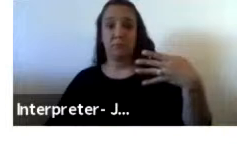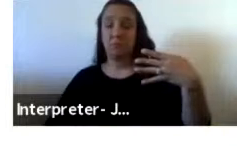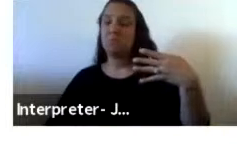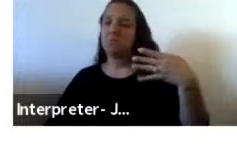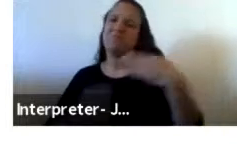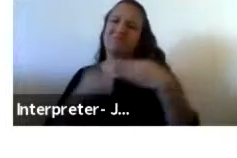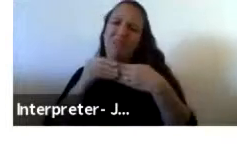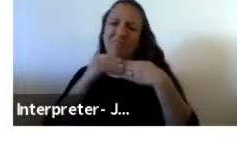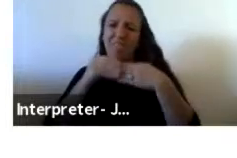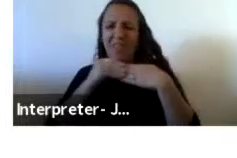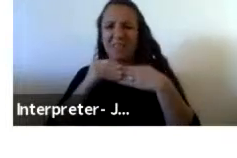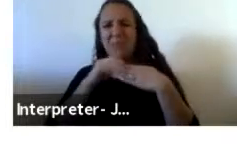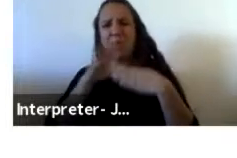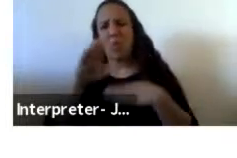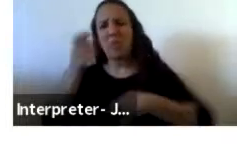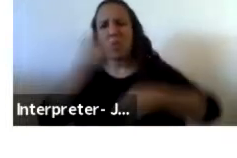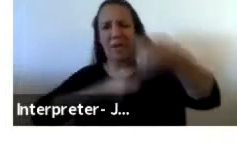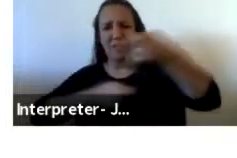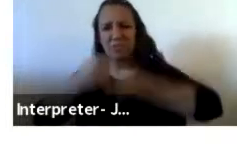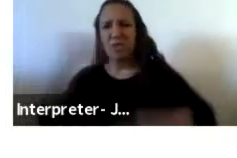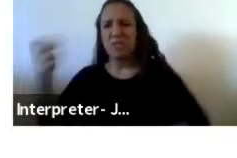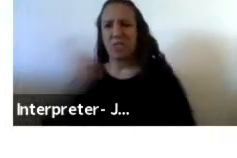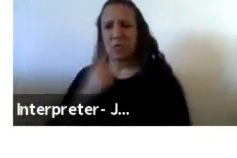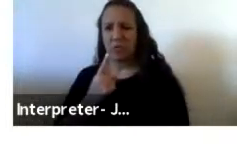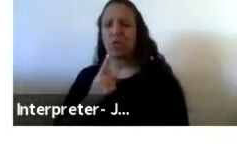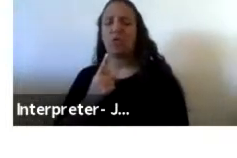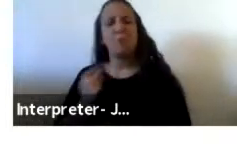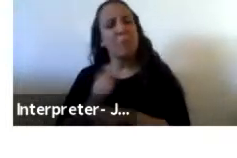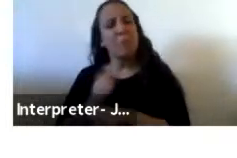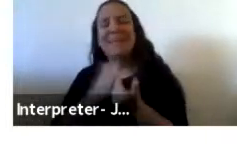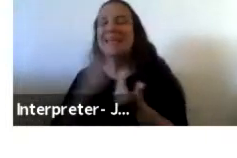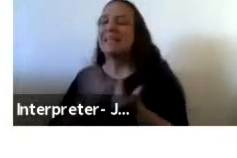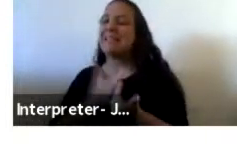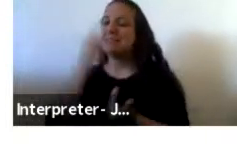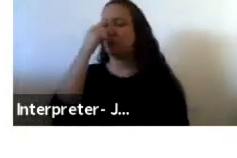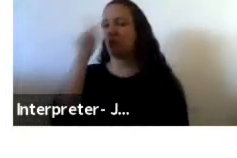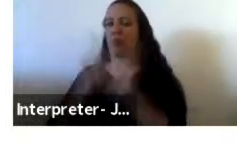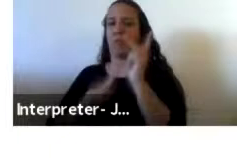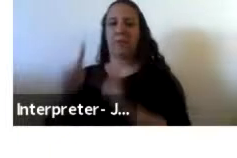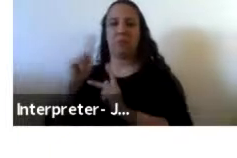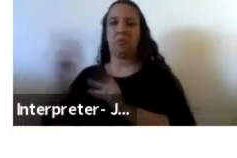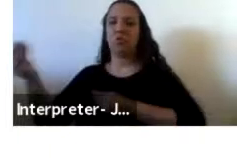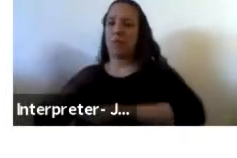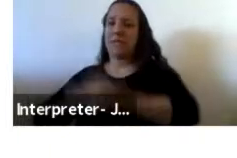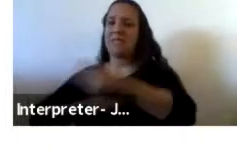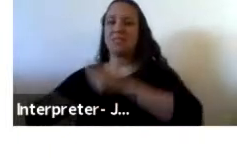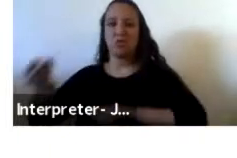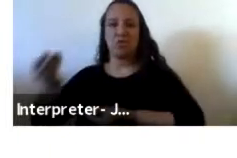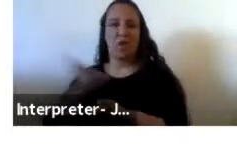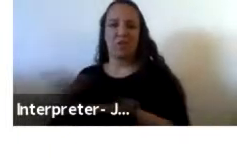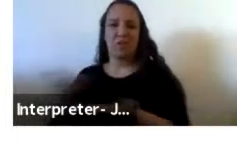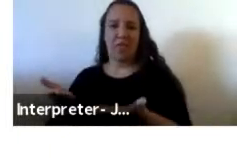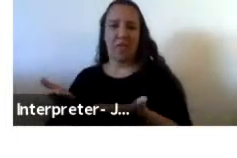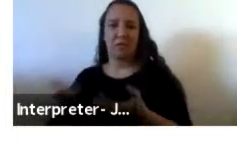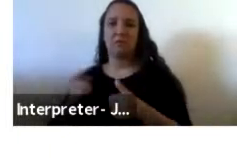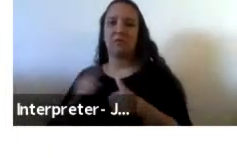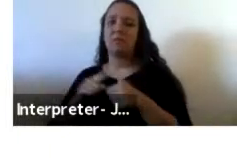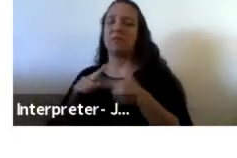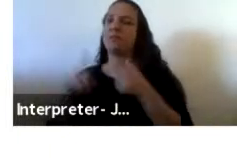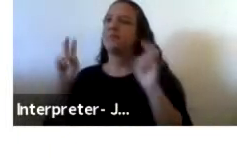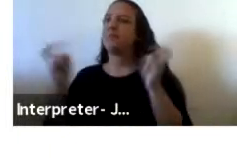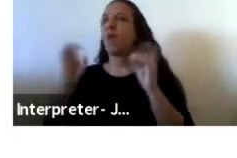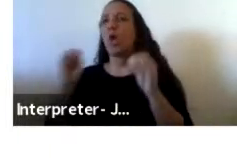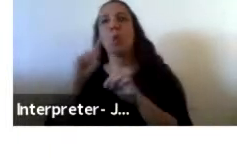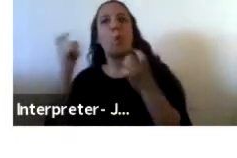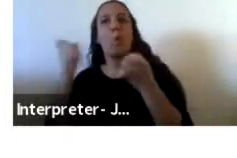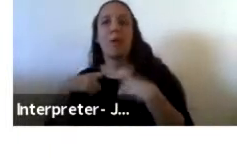and exchange policy. However you make it easier for people to exchange things, no questions asked. And of course,